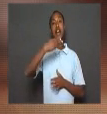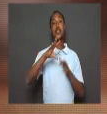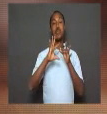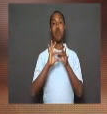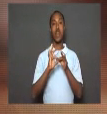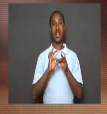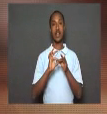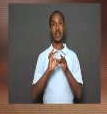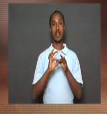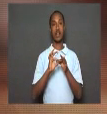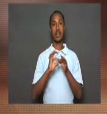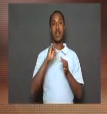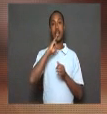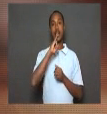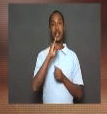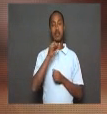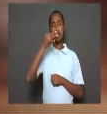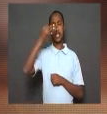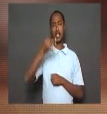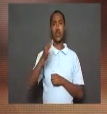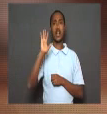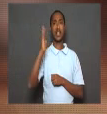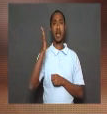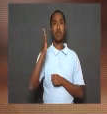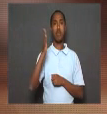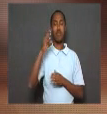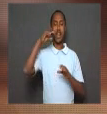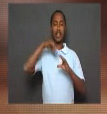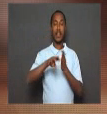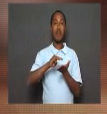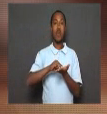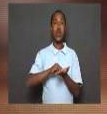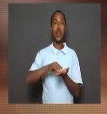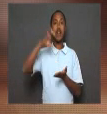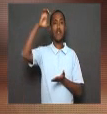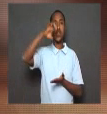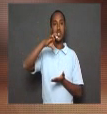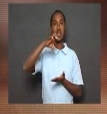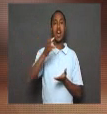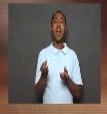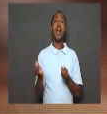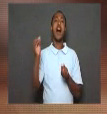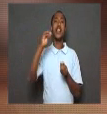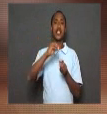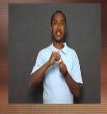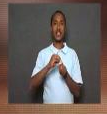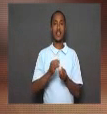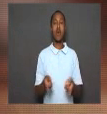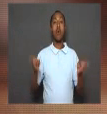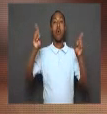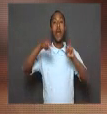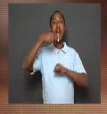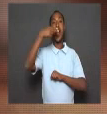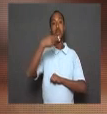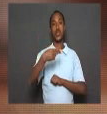Hydrogen bonding is a particular type of intermolecular force arising